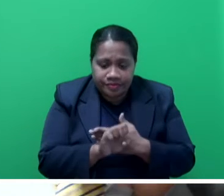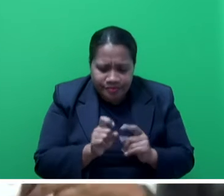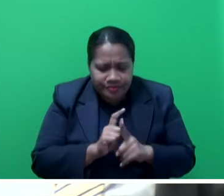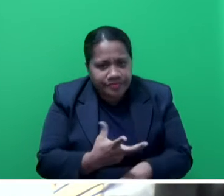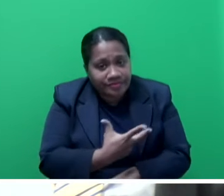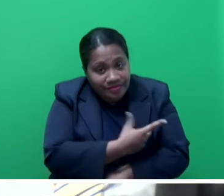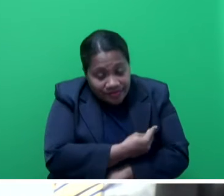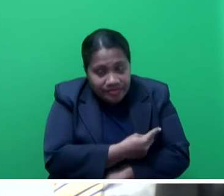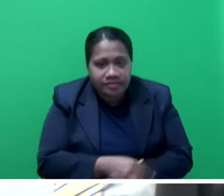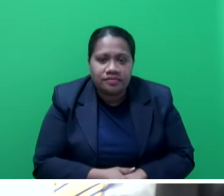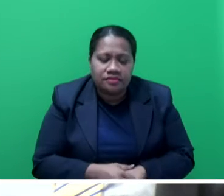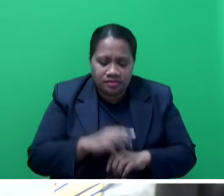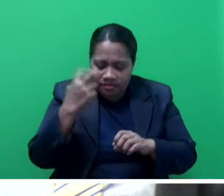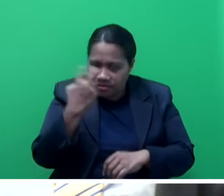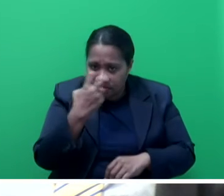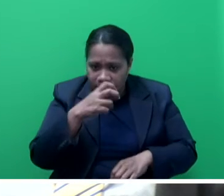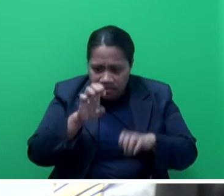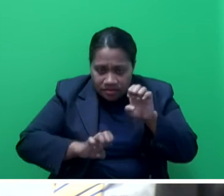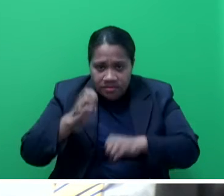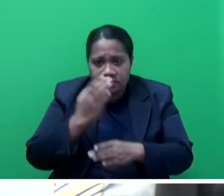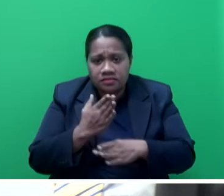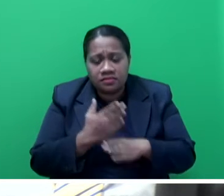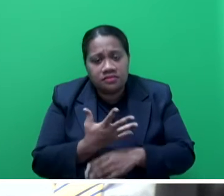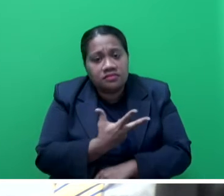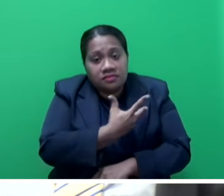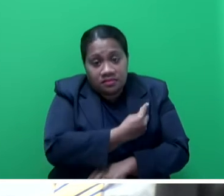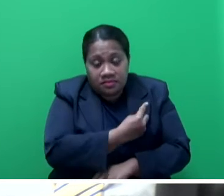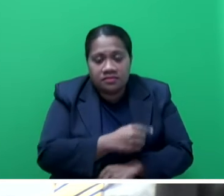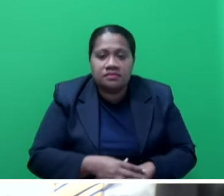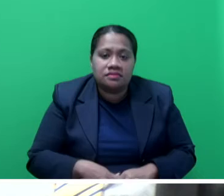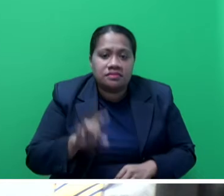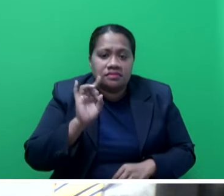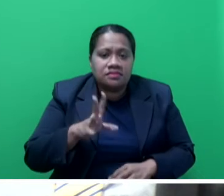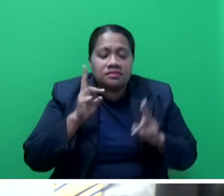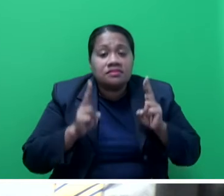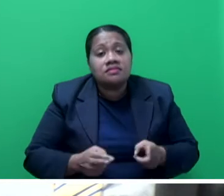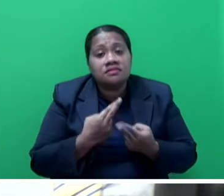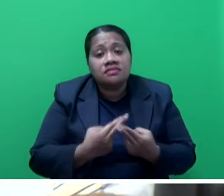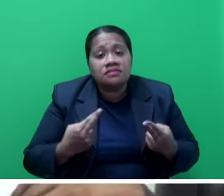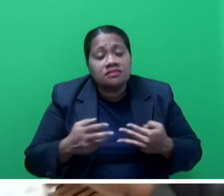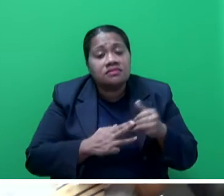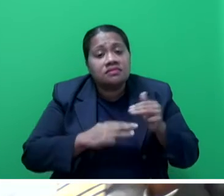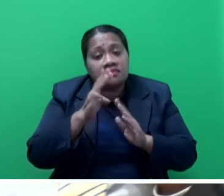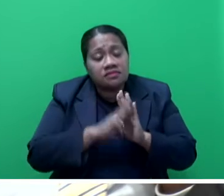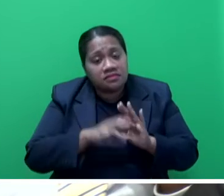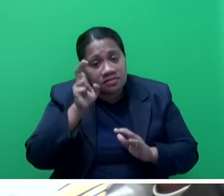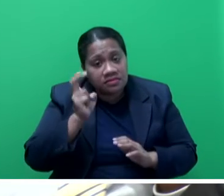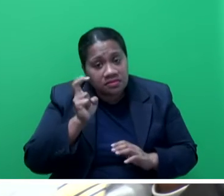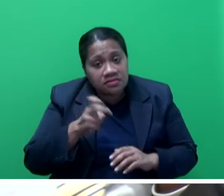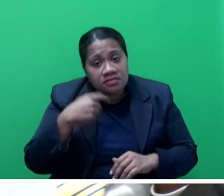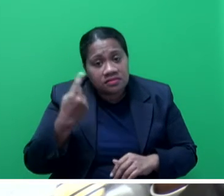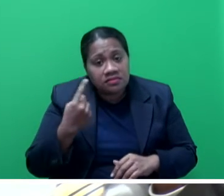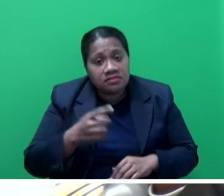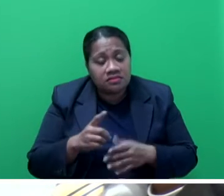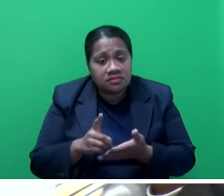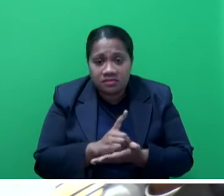9, the monitoring and evaluation of the deployment and vaccination, 10, human resource management and training, 11, diseases surveillance,